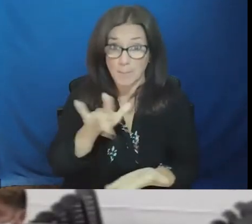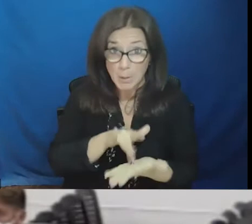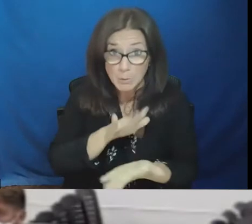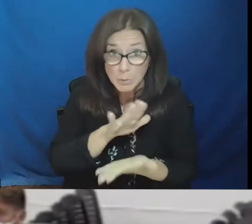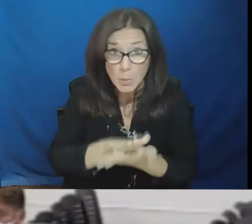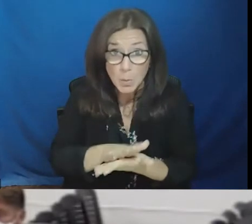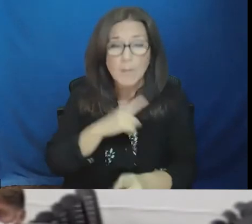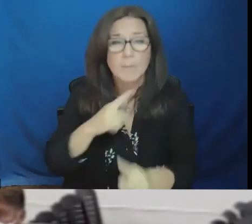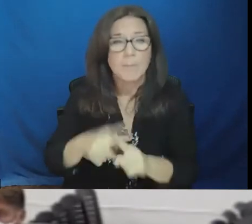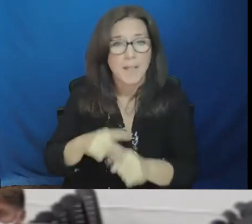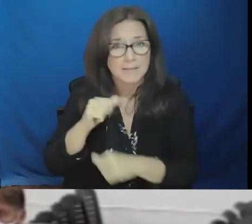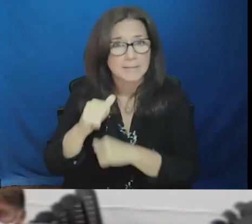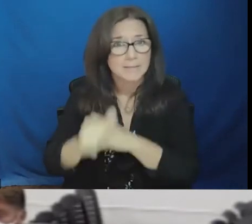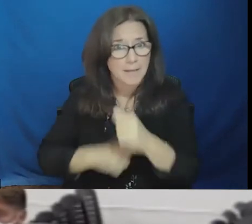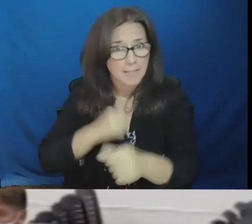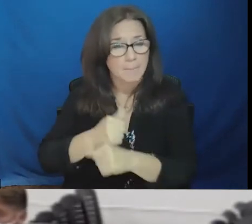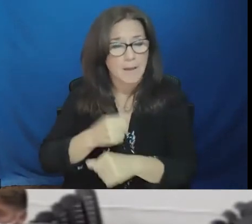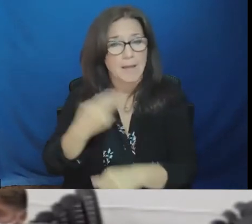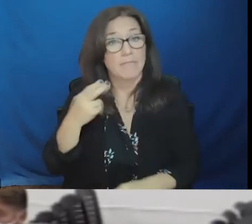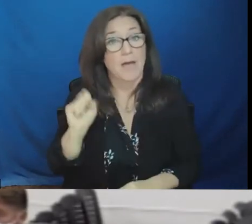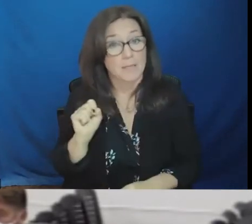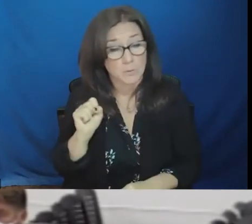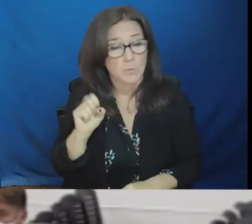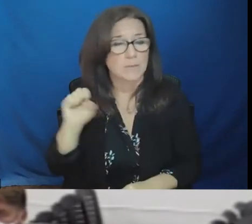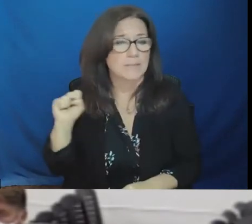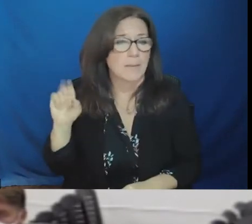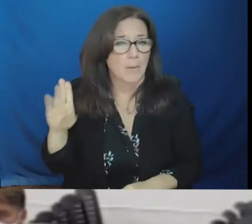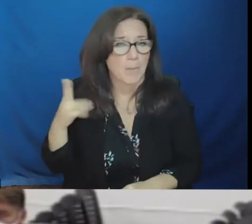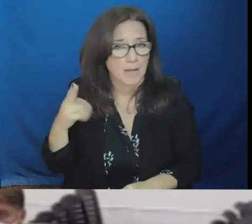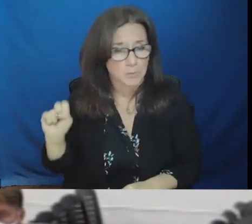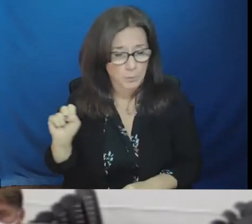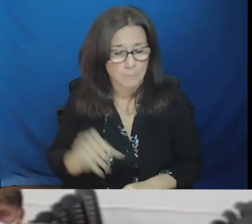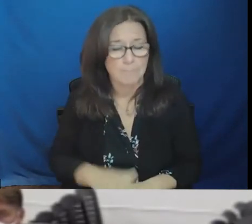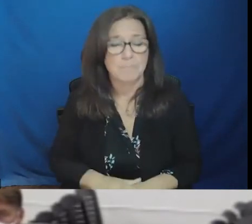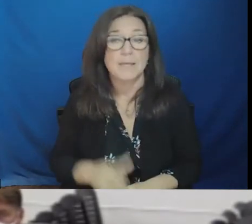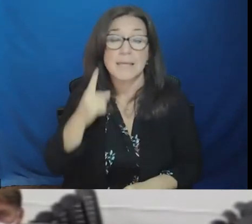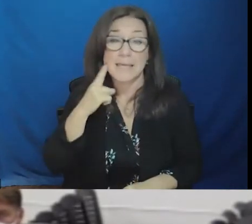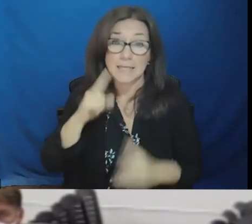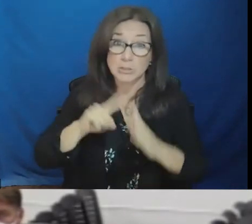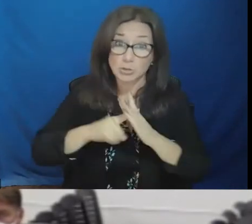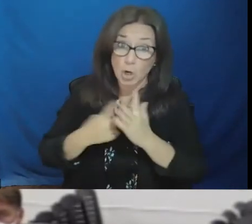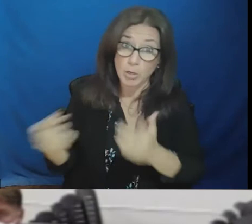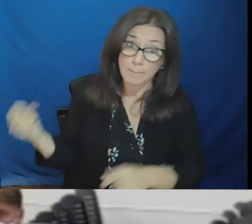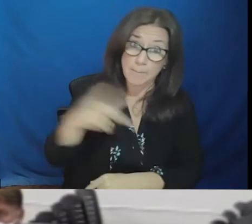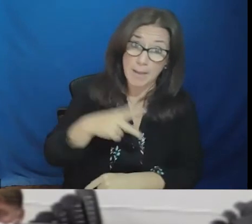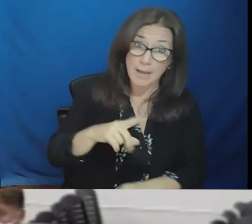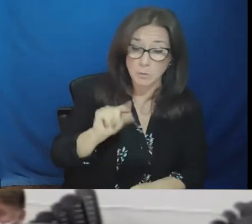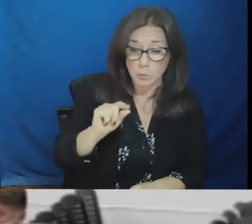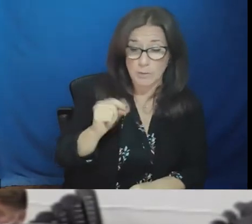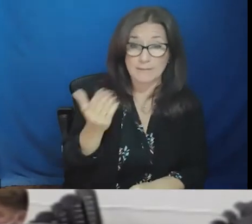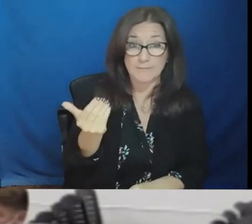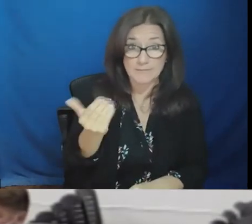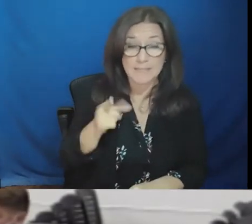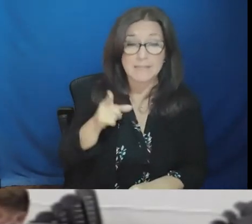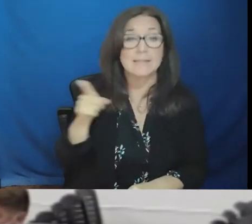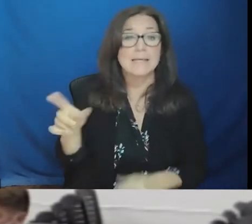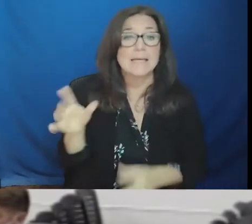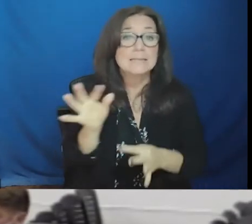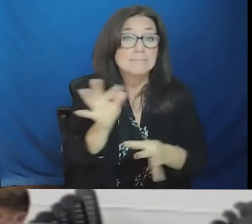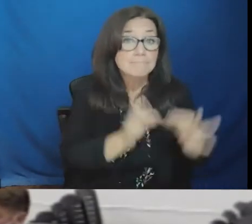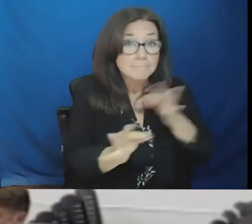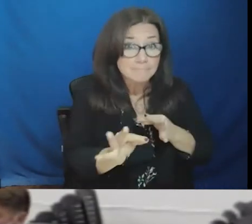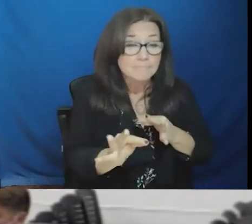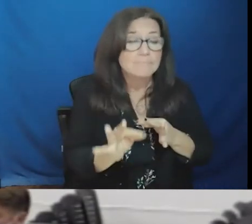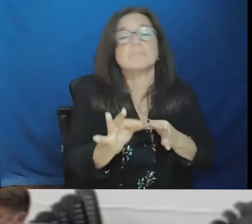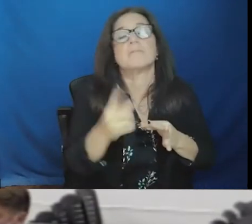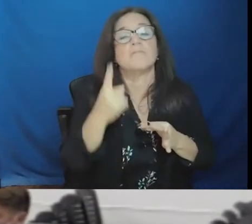in 2015. As you know, recently he's filled in for us this spring in Mr. Rickman's absence,